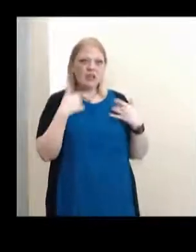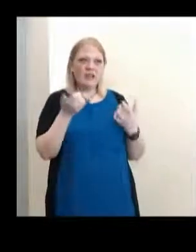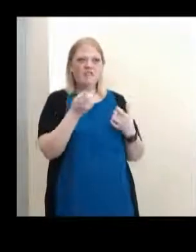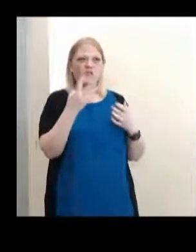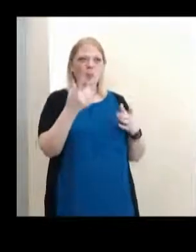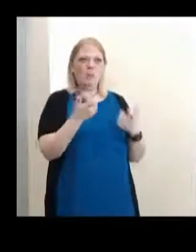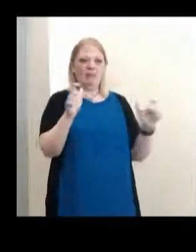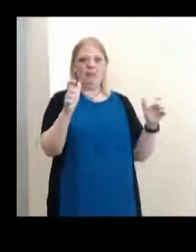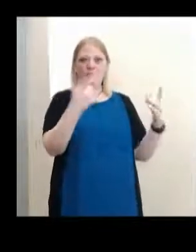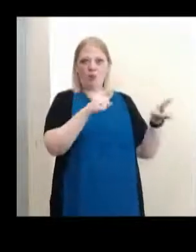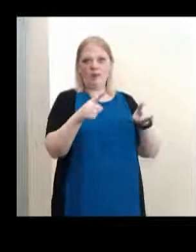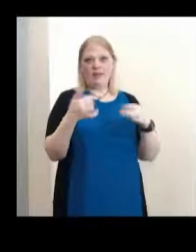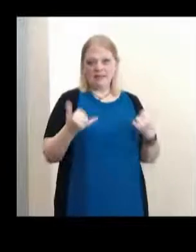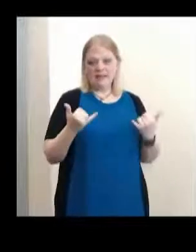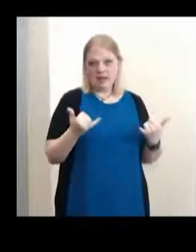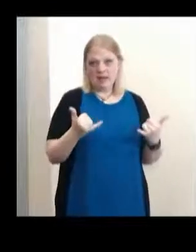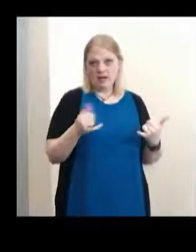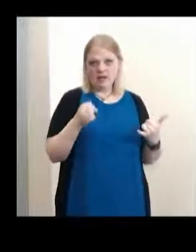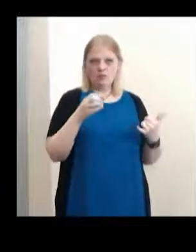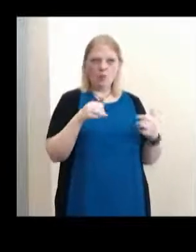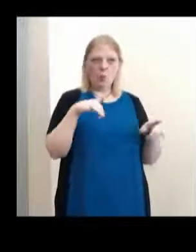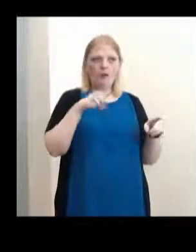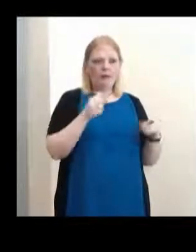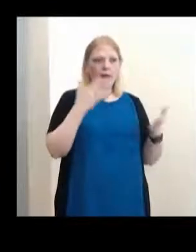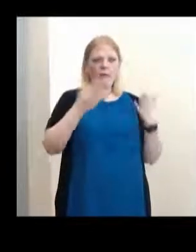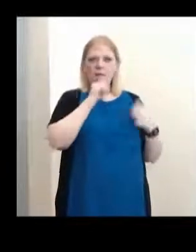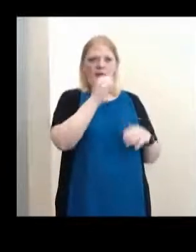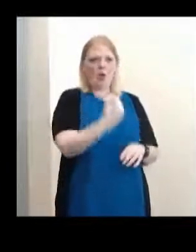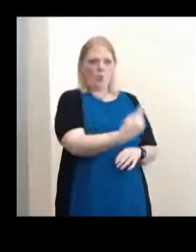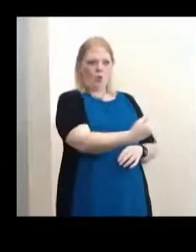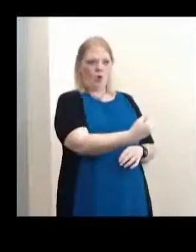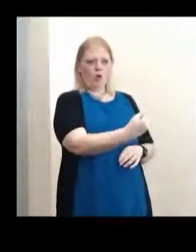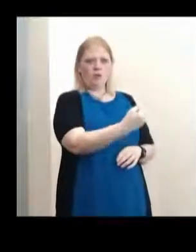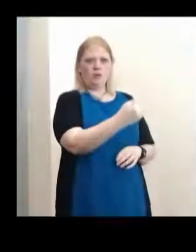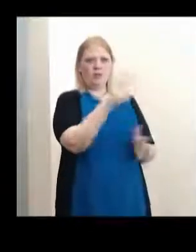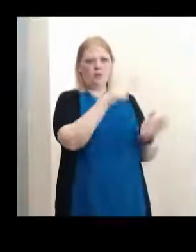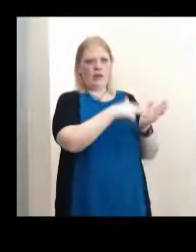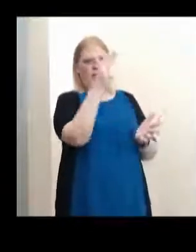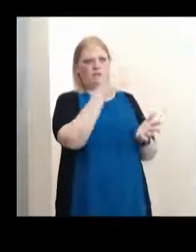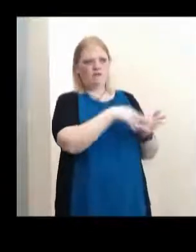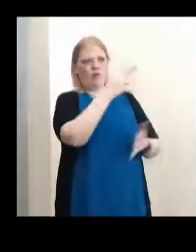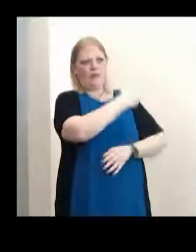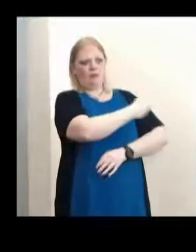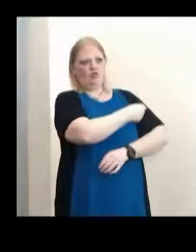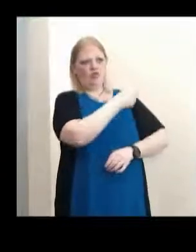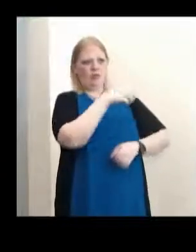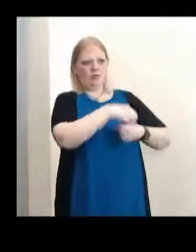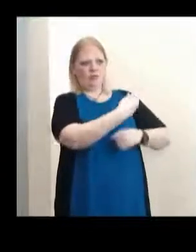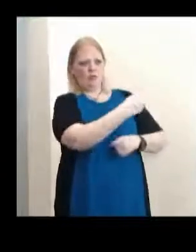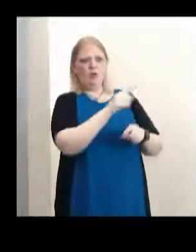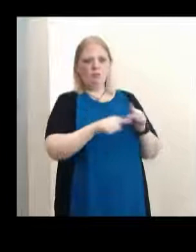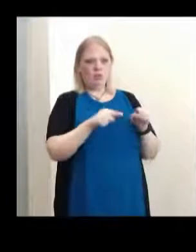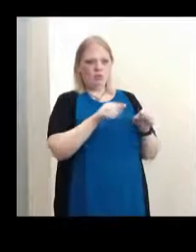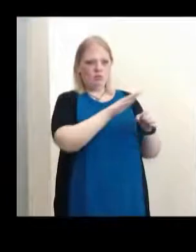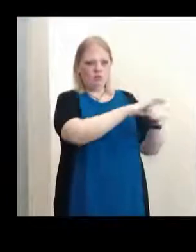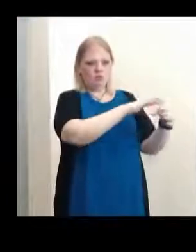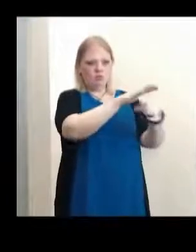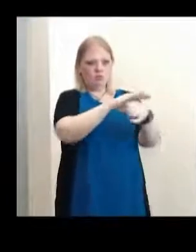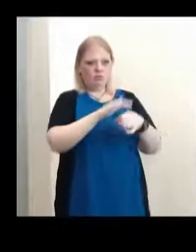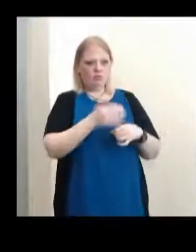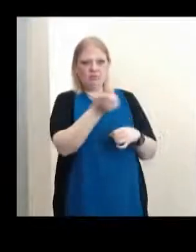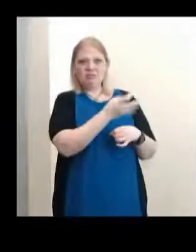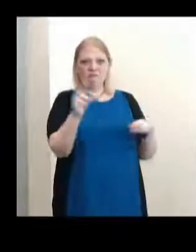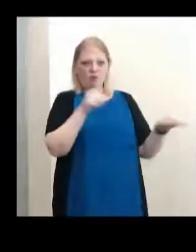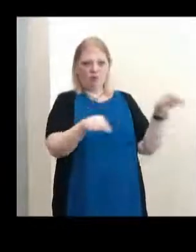locations going on today. So while we might not have one location that's doing 3,000 or 4,000 doses, we can have a couple of locations that are doing nearly